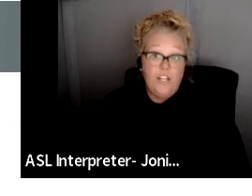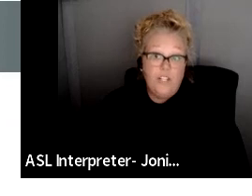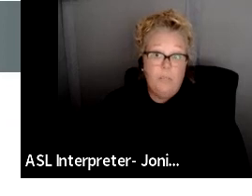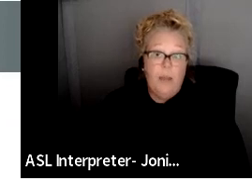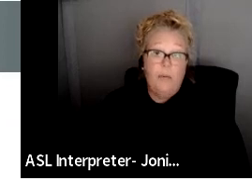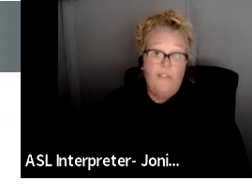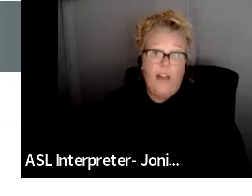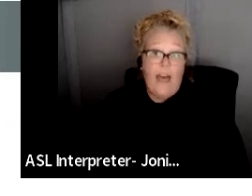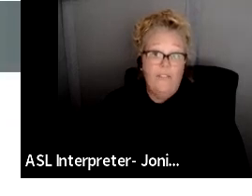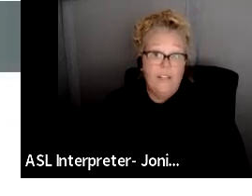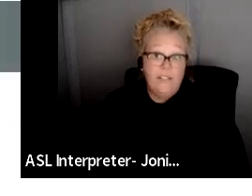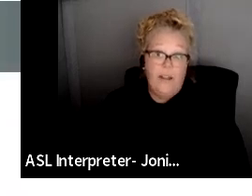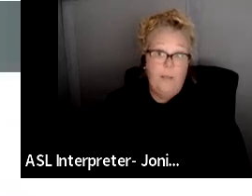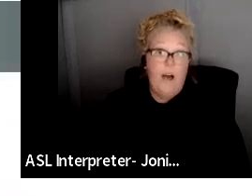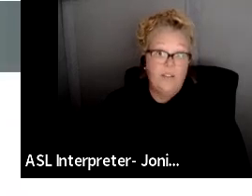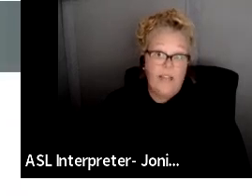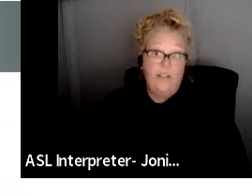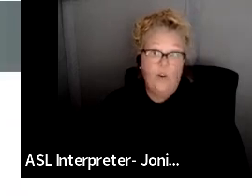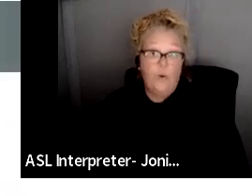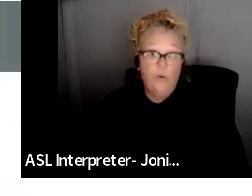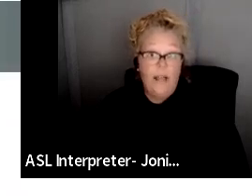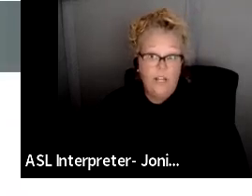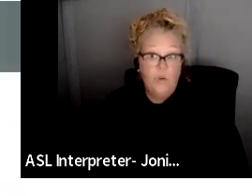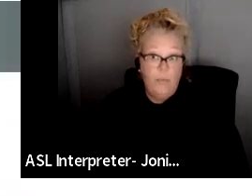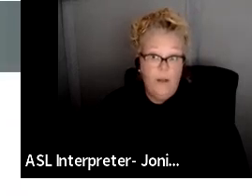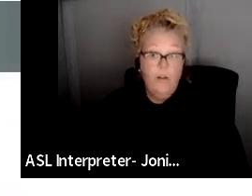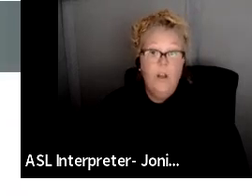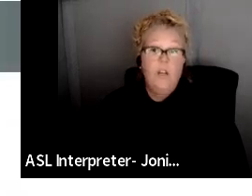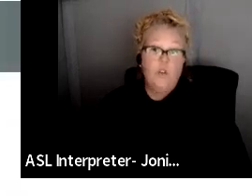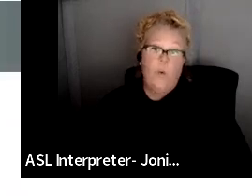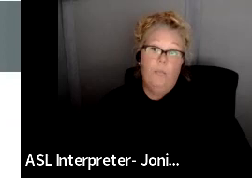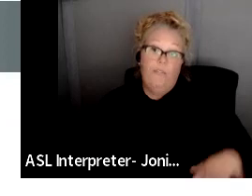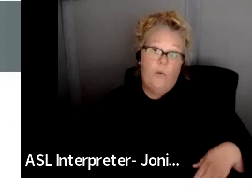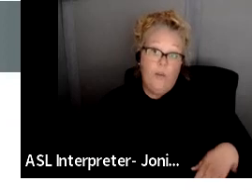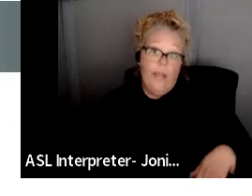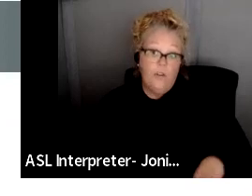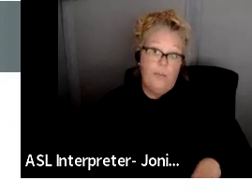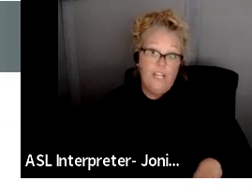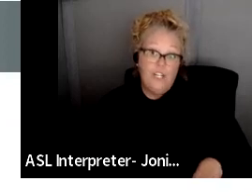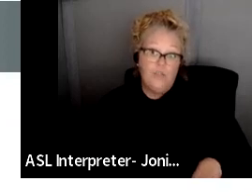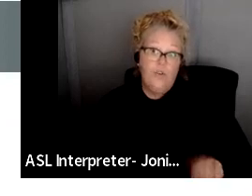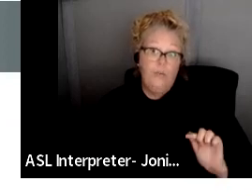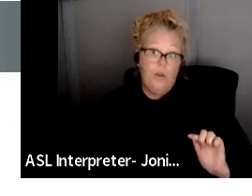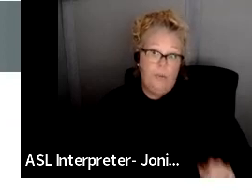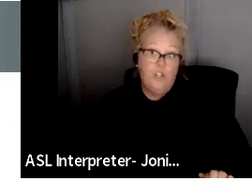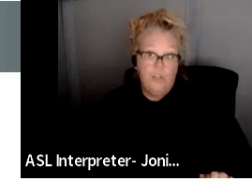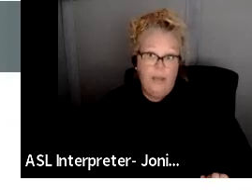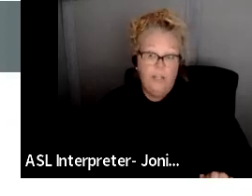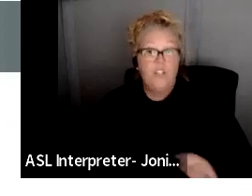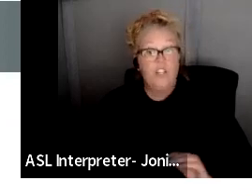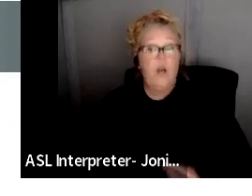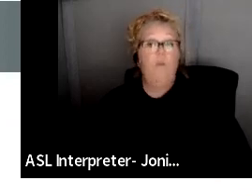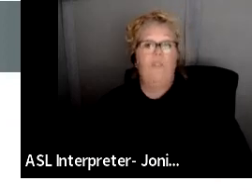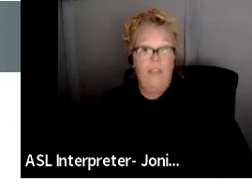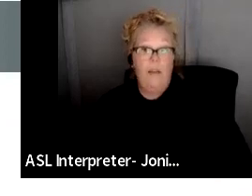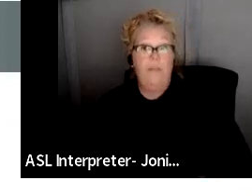Some patients might prefer to have this set up outside of their room, like a doorbell, to where before you enter the patient's room, you can push the button